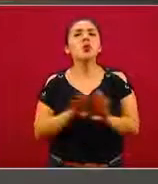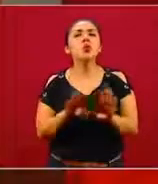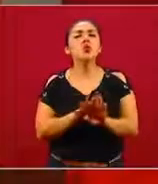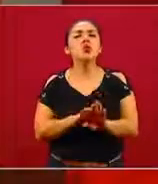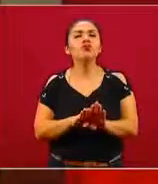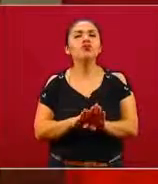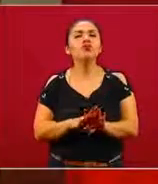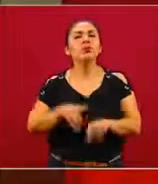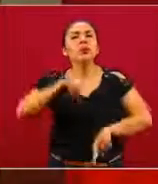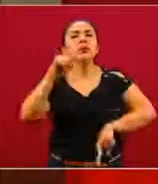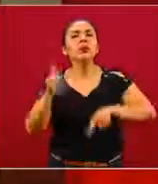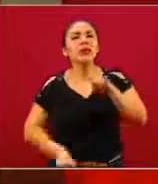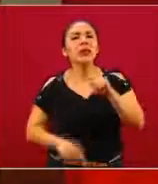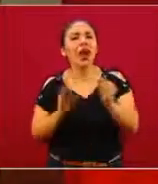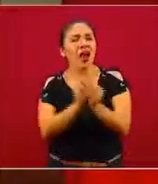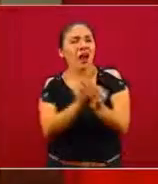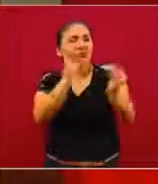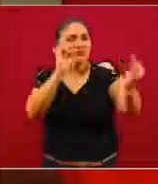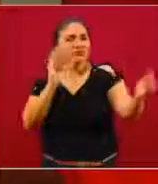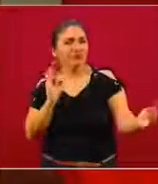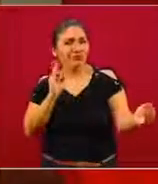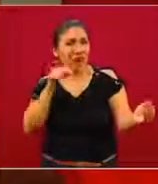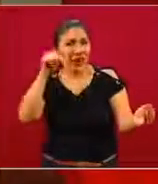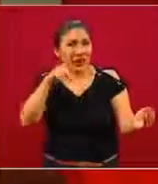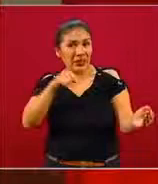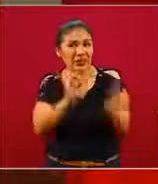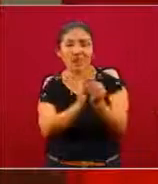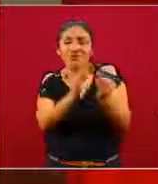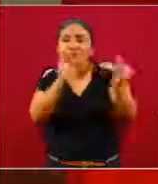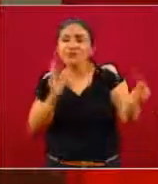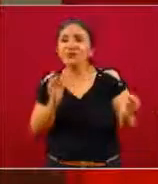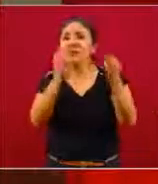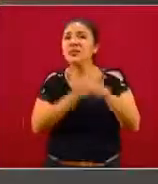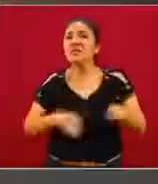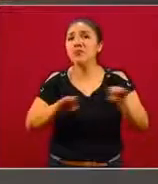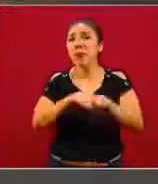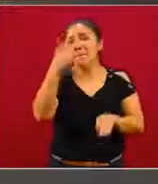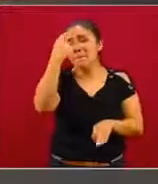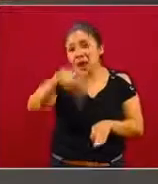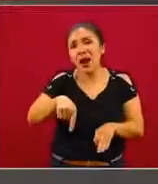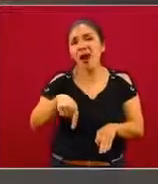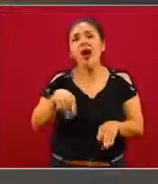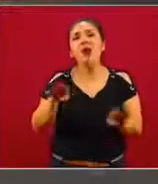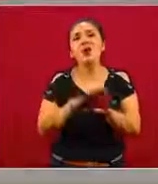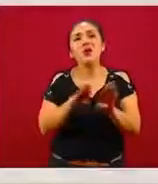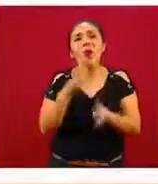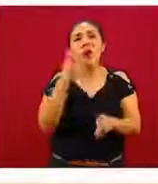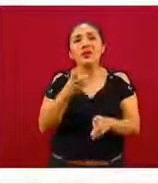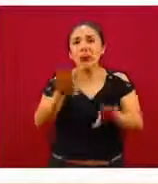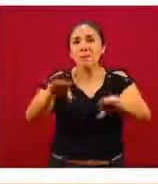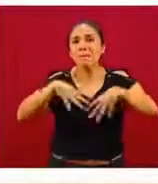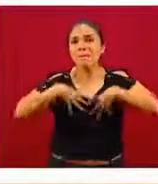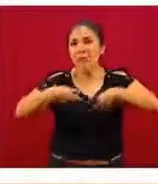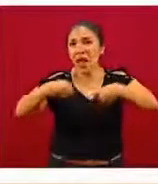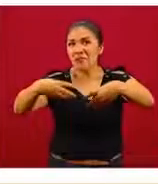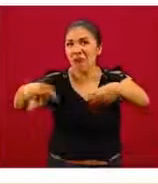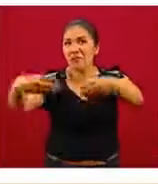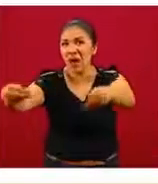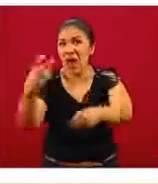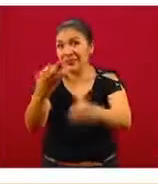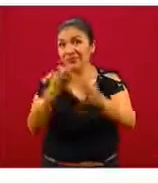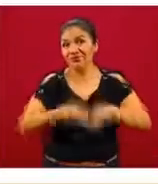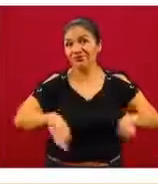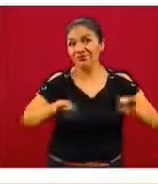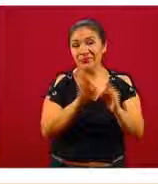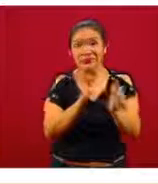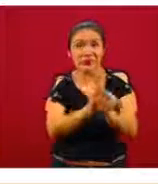but we can mitigate the effects of social distancing. So we do social distancing to break the chain